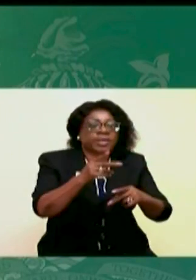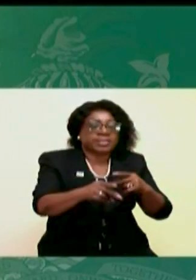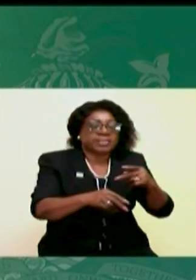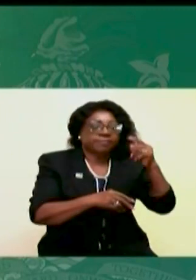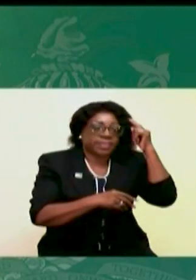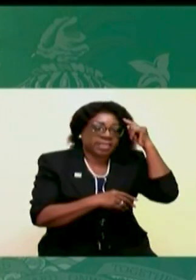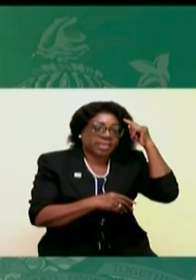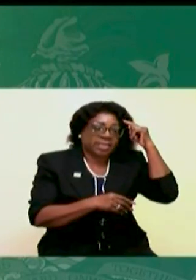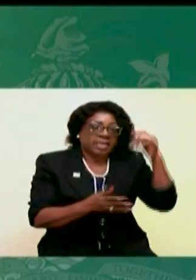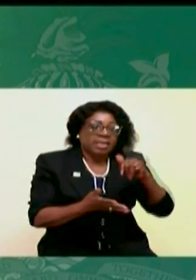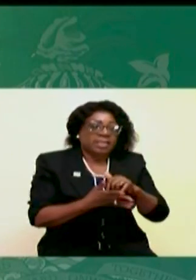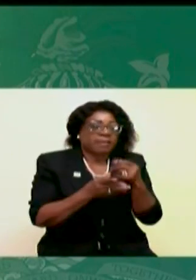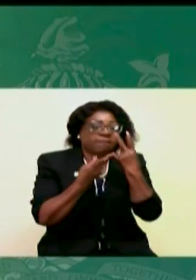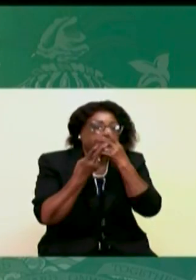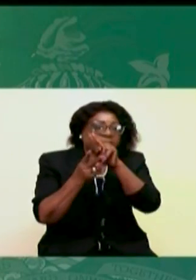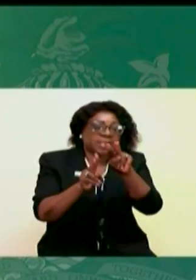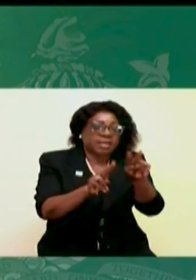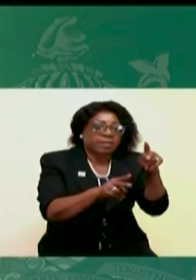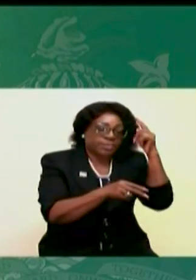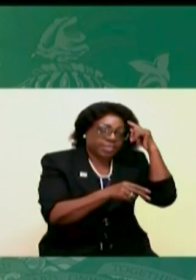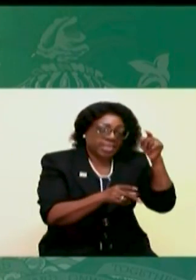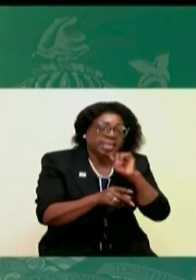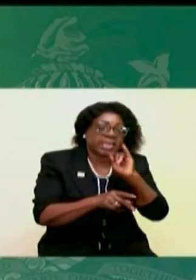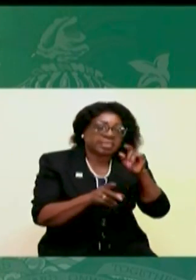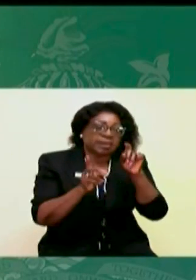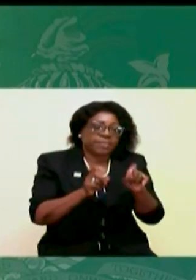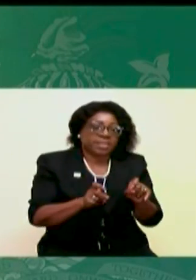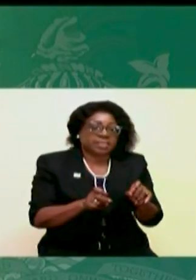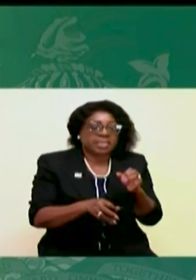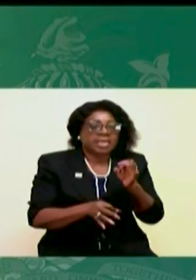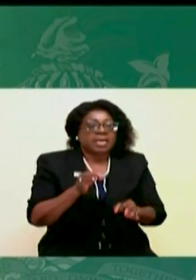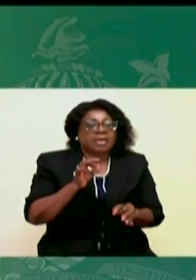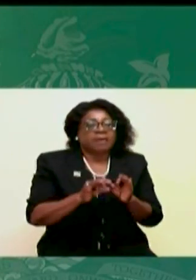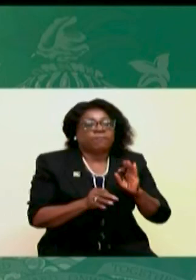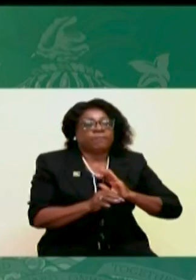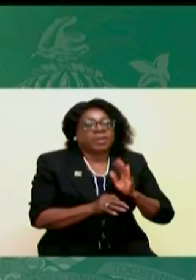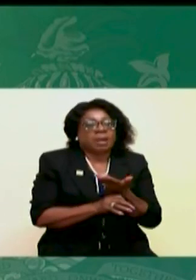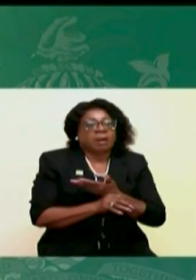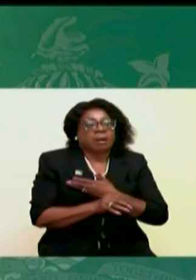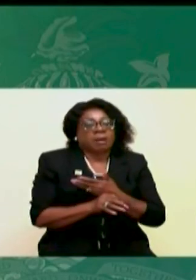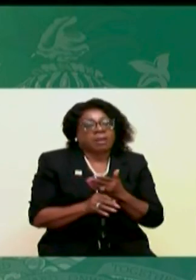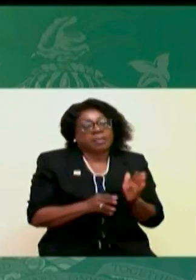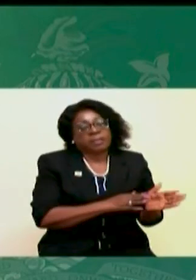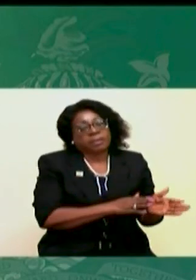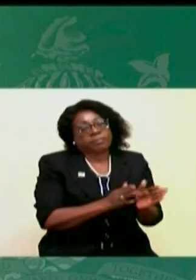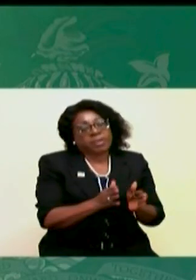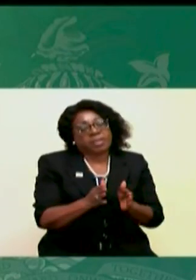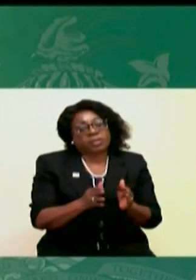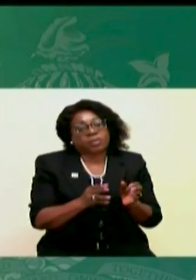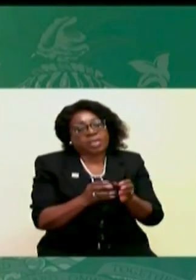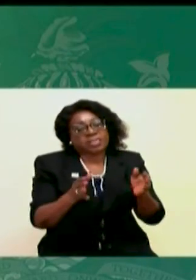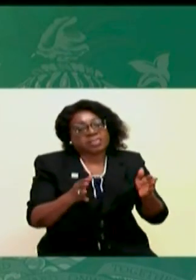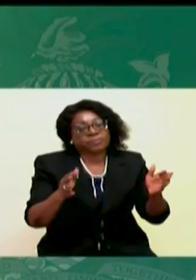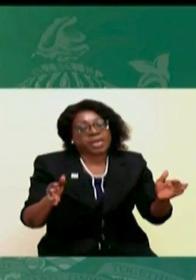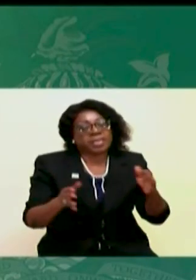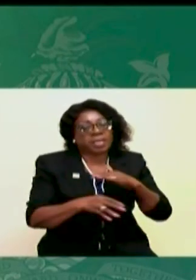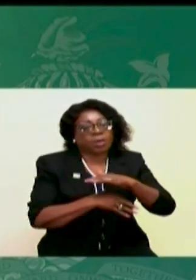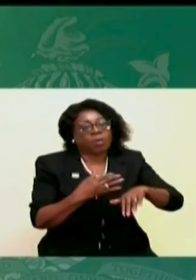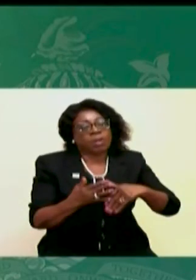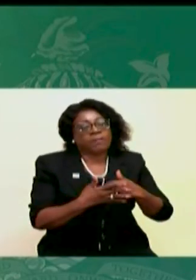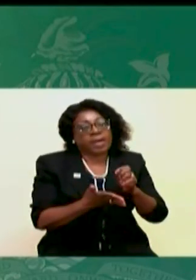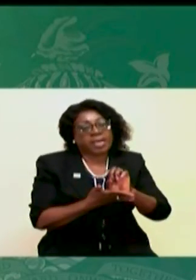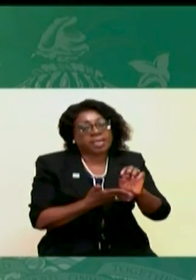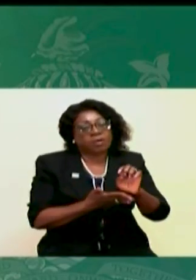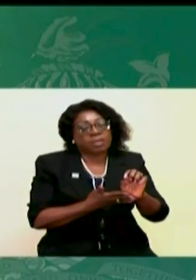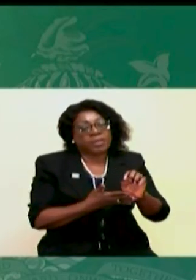that visionary thinking is a must if we are intent on expanding all of our economies and sharing